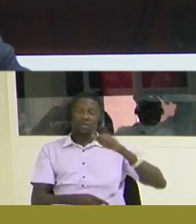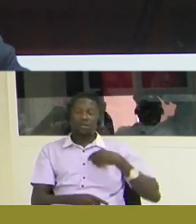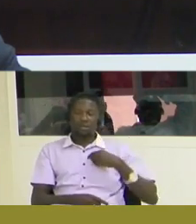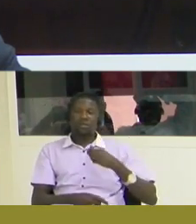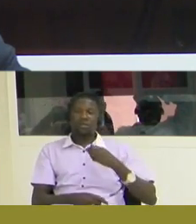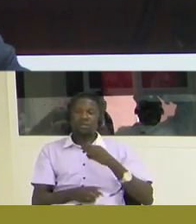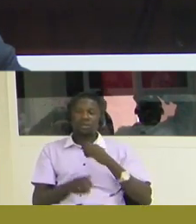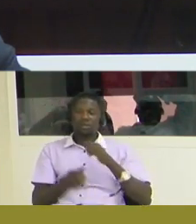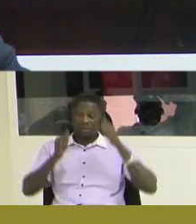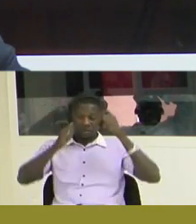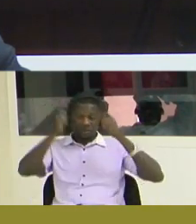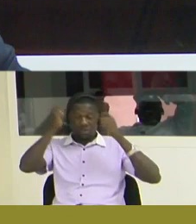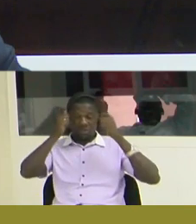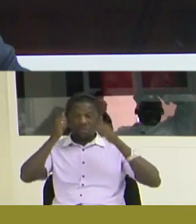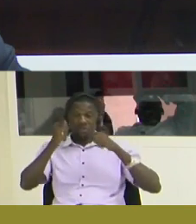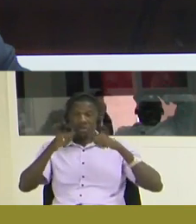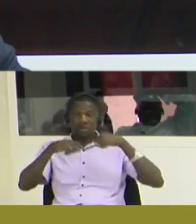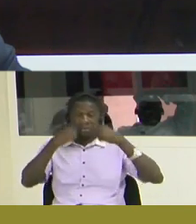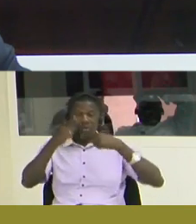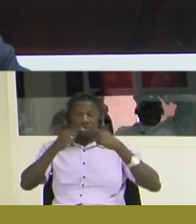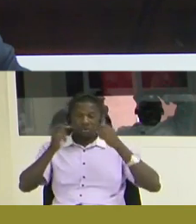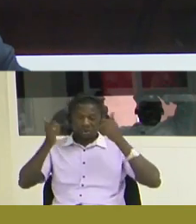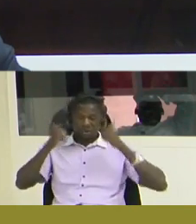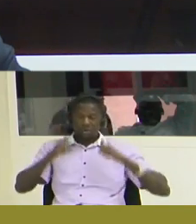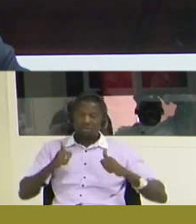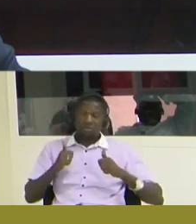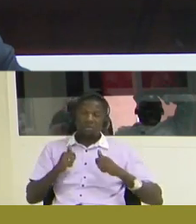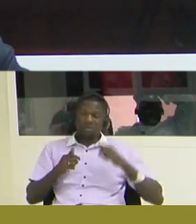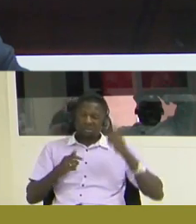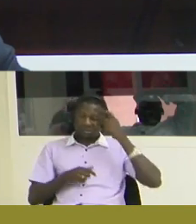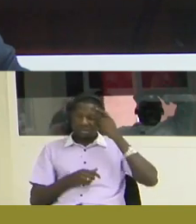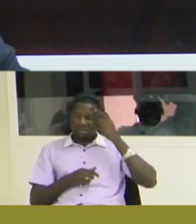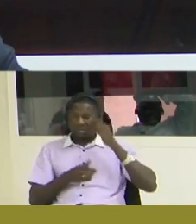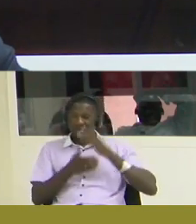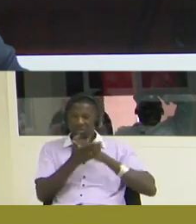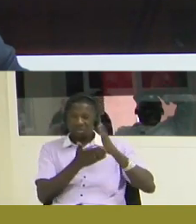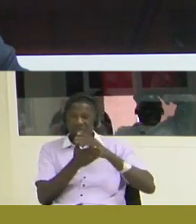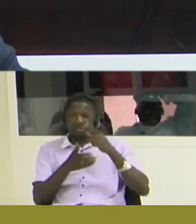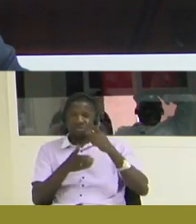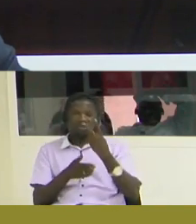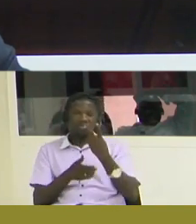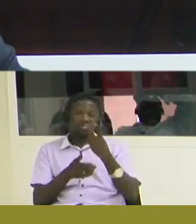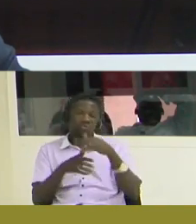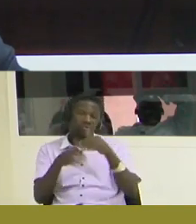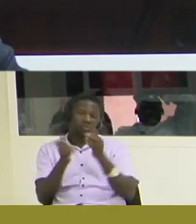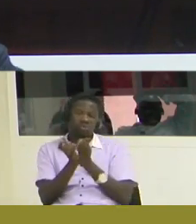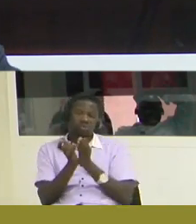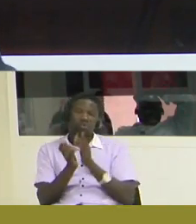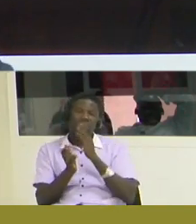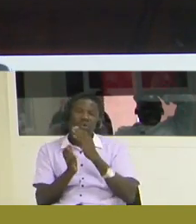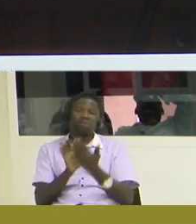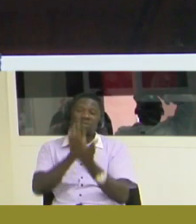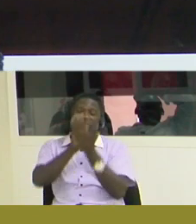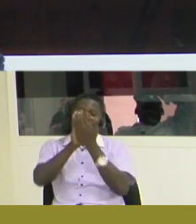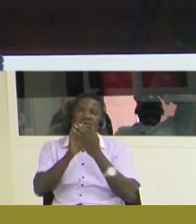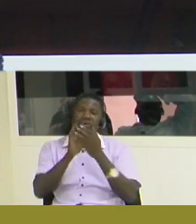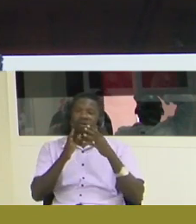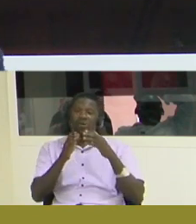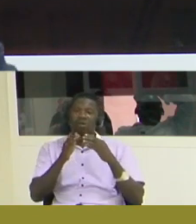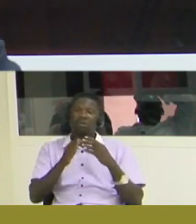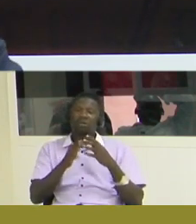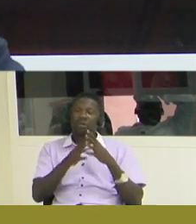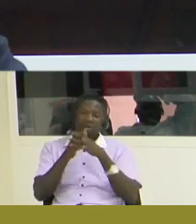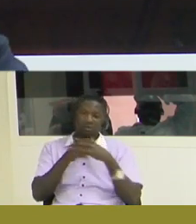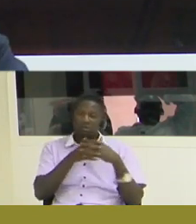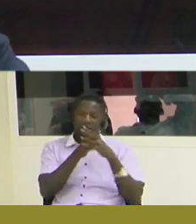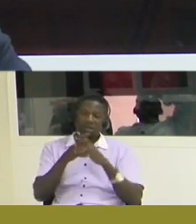think split into two groups one before the American Embassy excuse